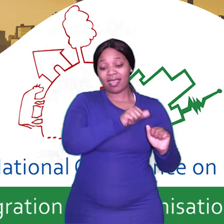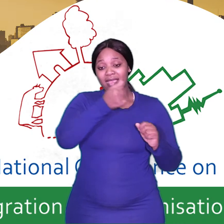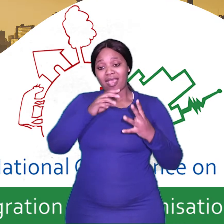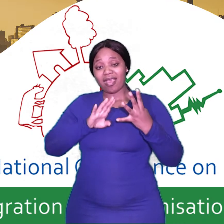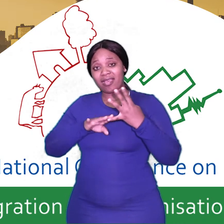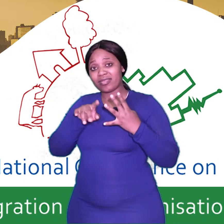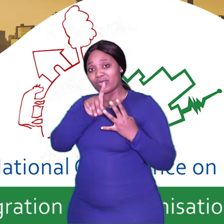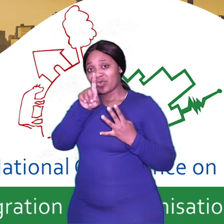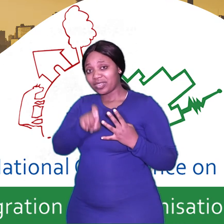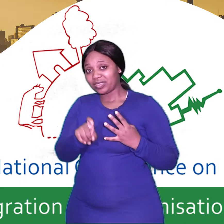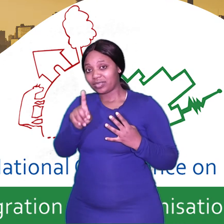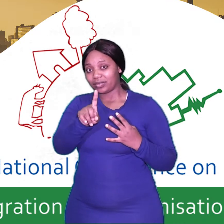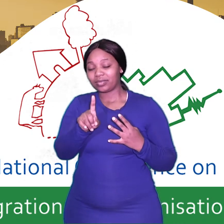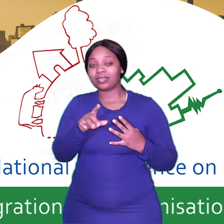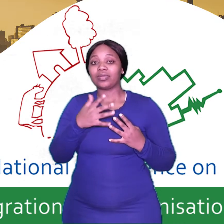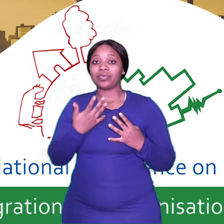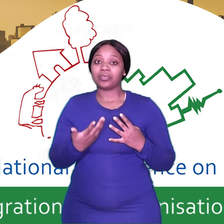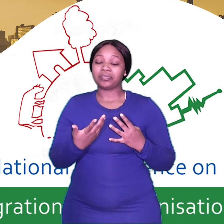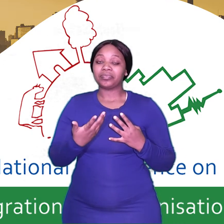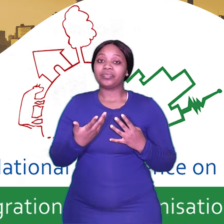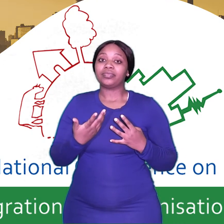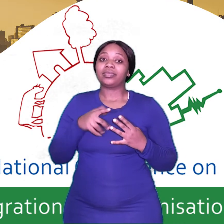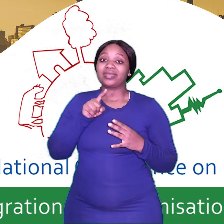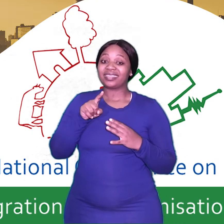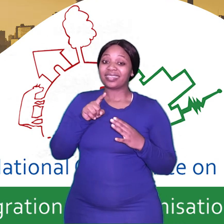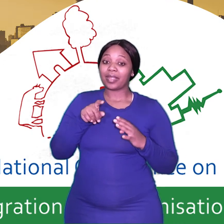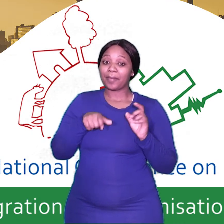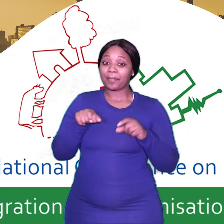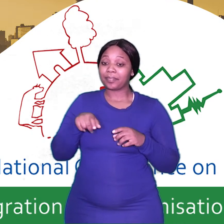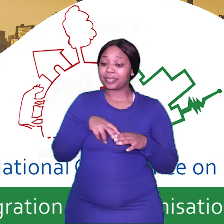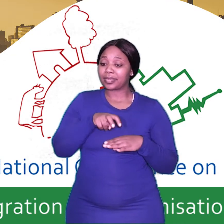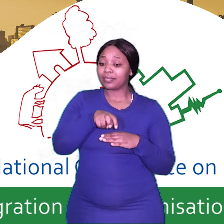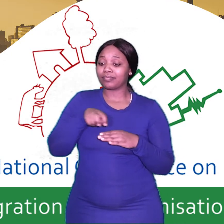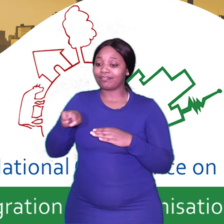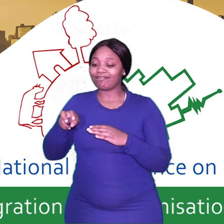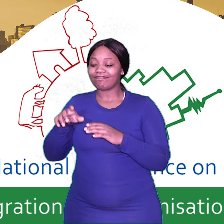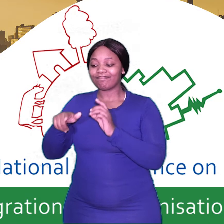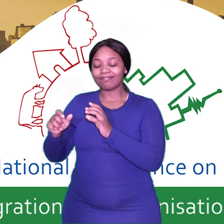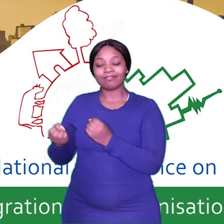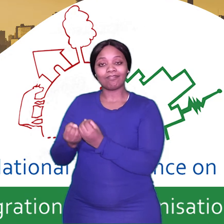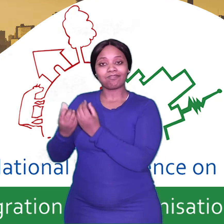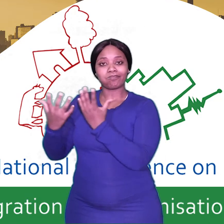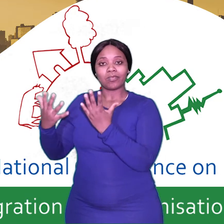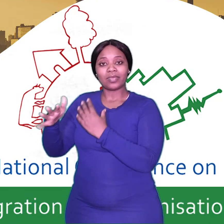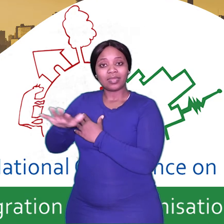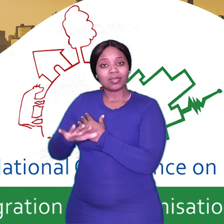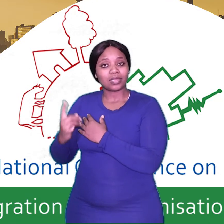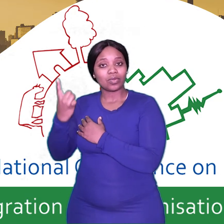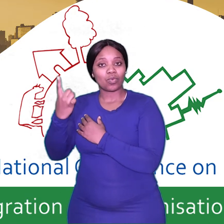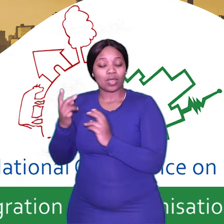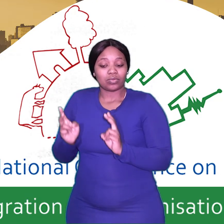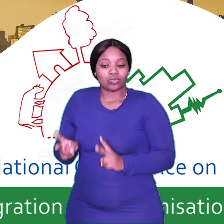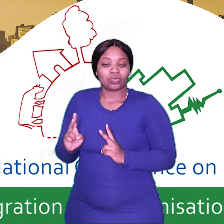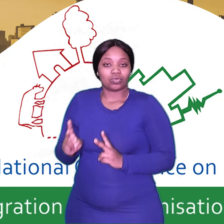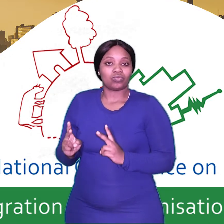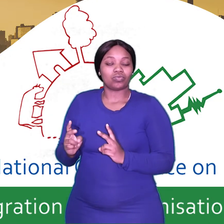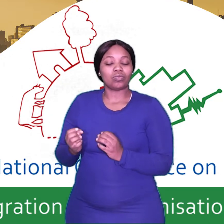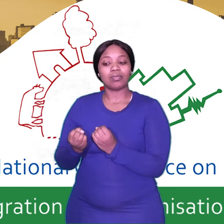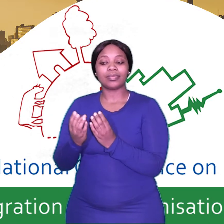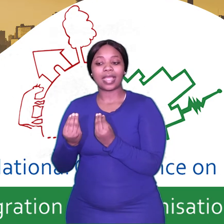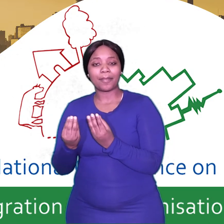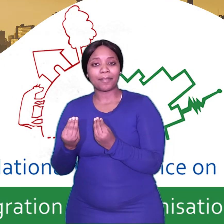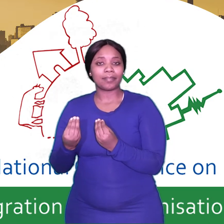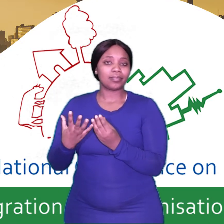to which increase in urban population caused by higher rates of natural increase in towns